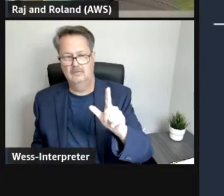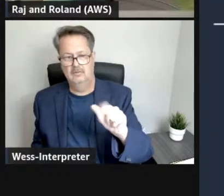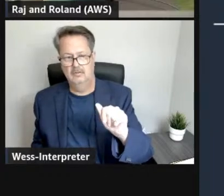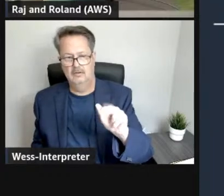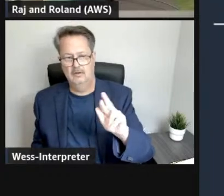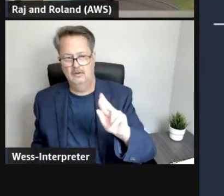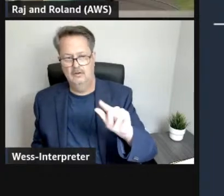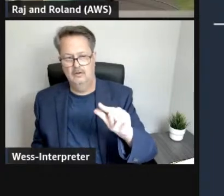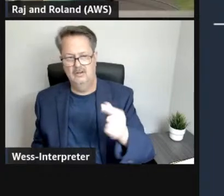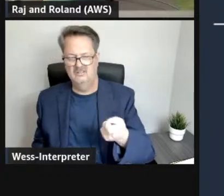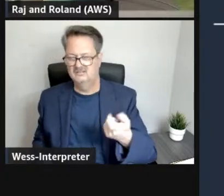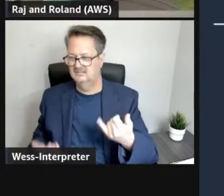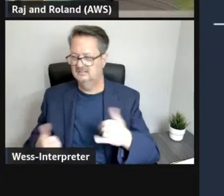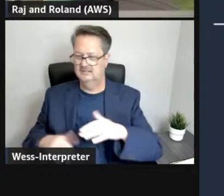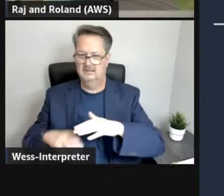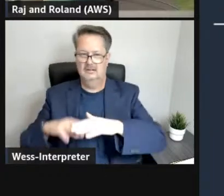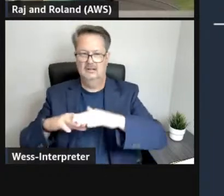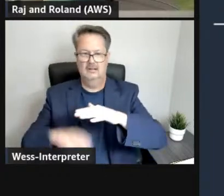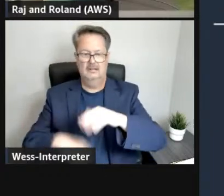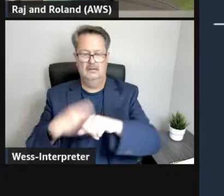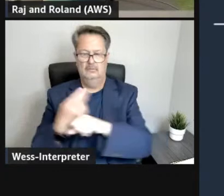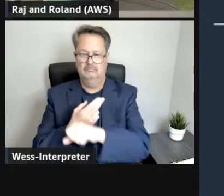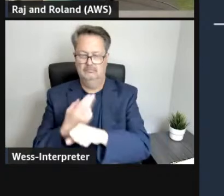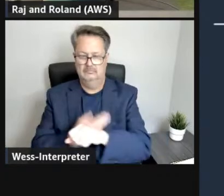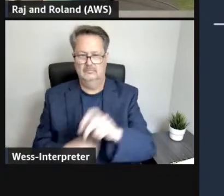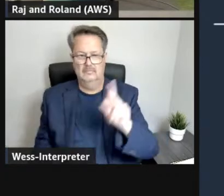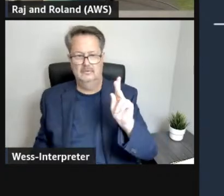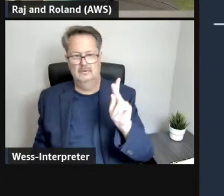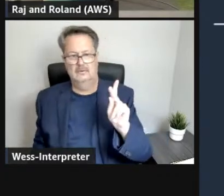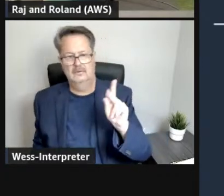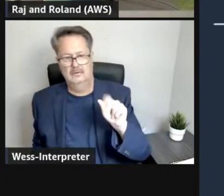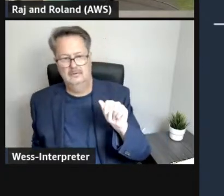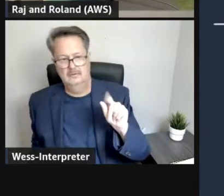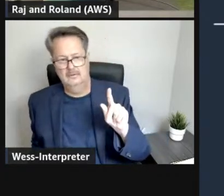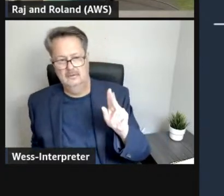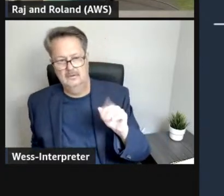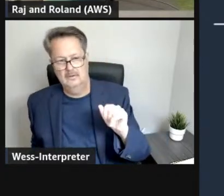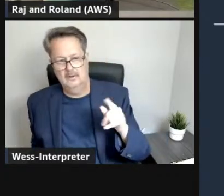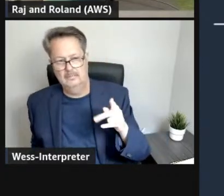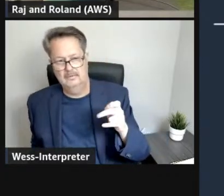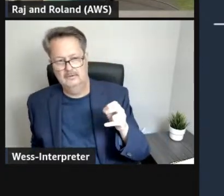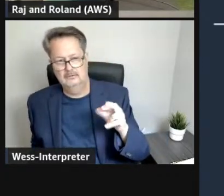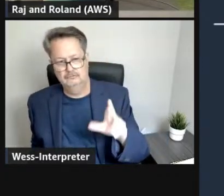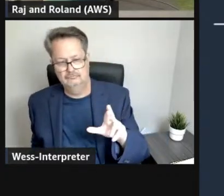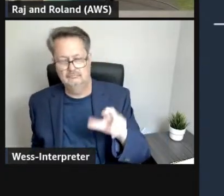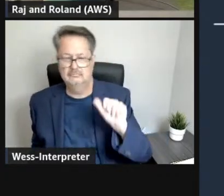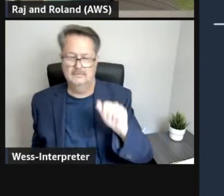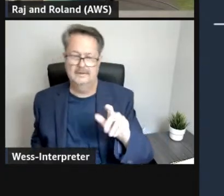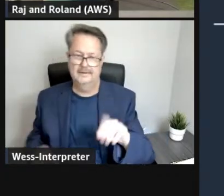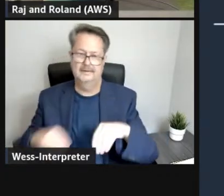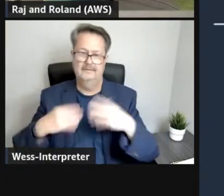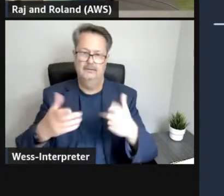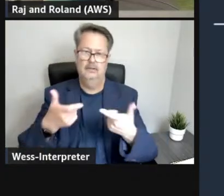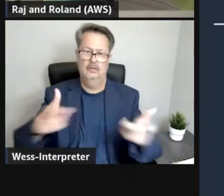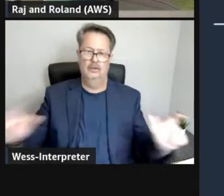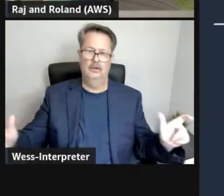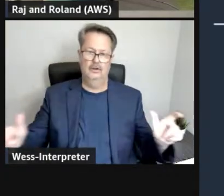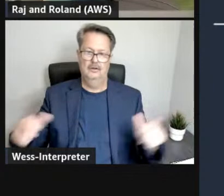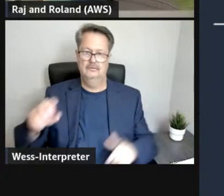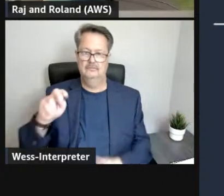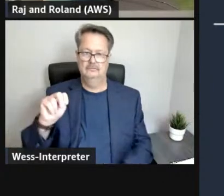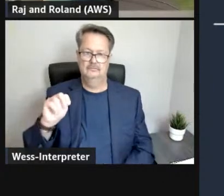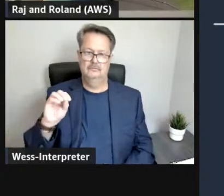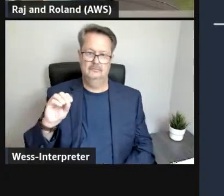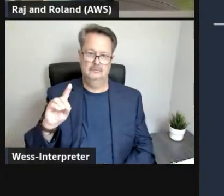underutilization. Carpenter can provision an M5.large node instead of M5.x large node and bin